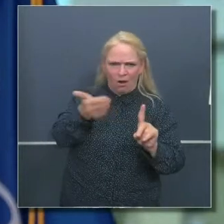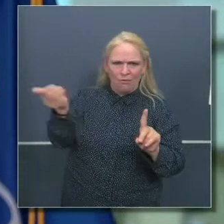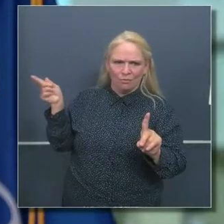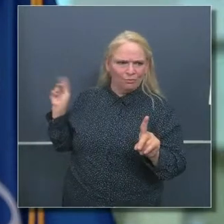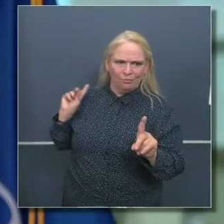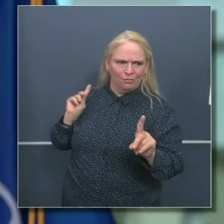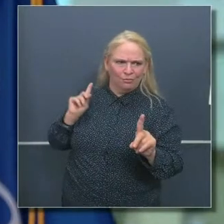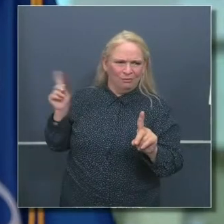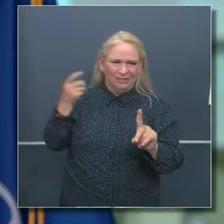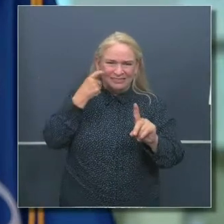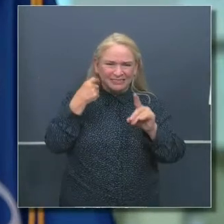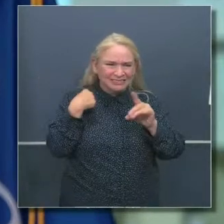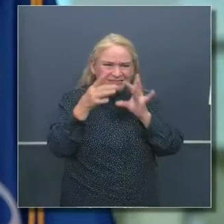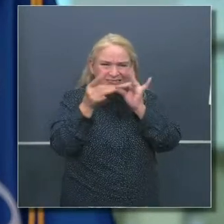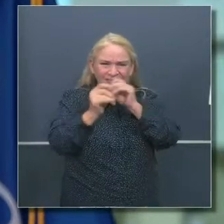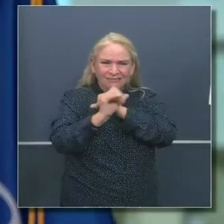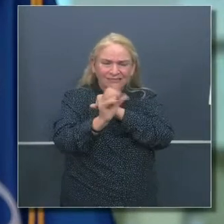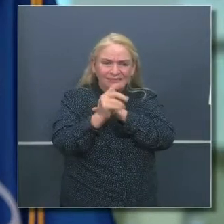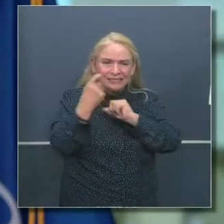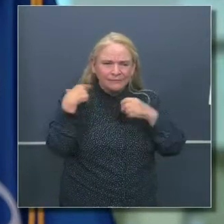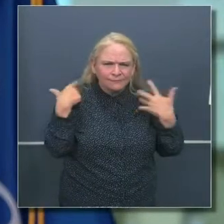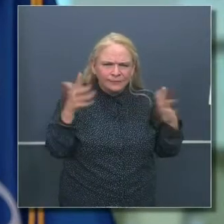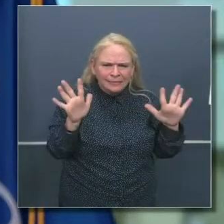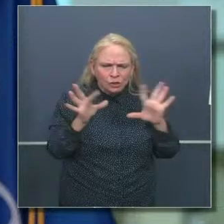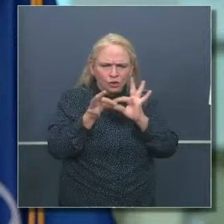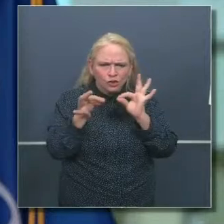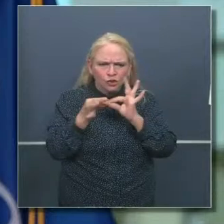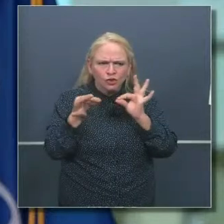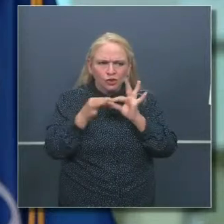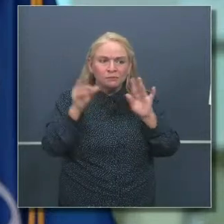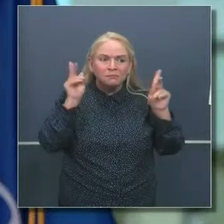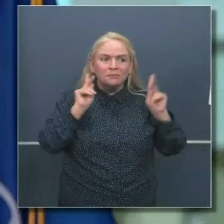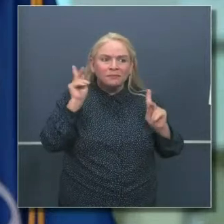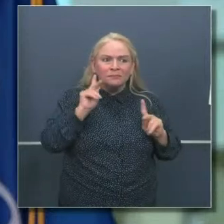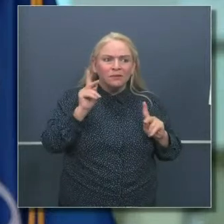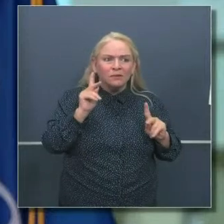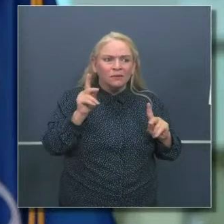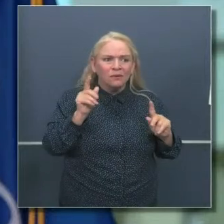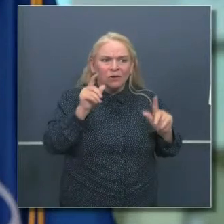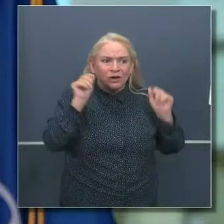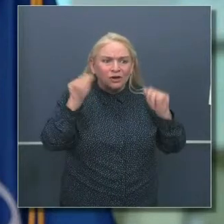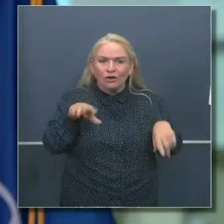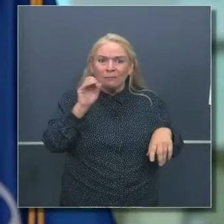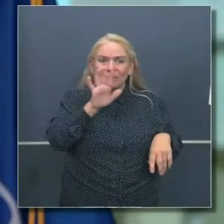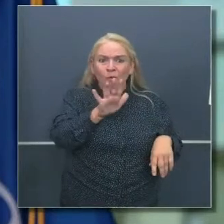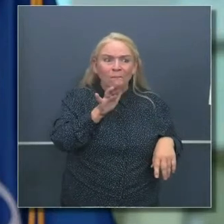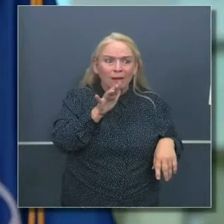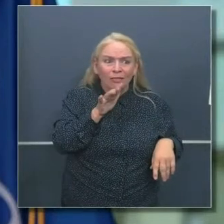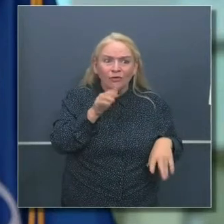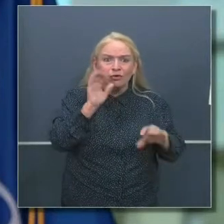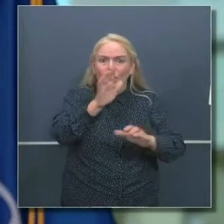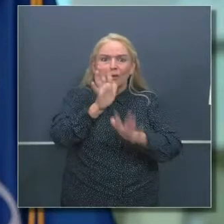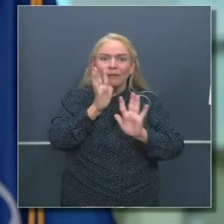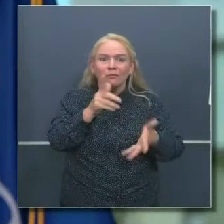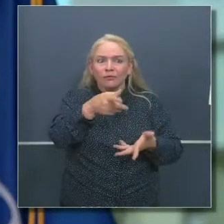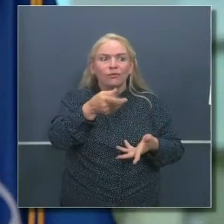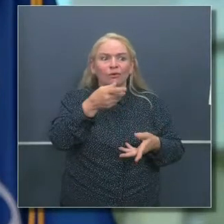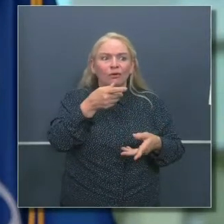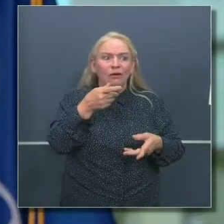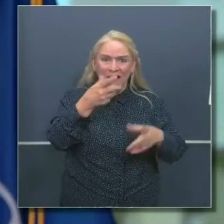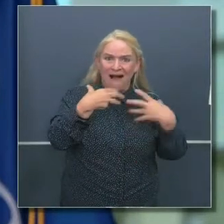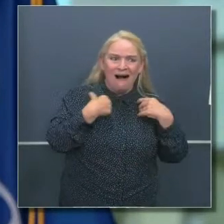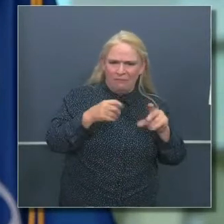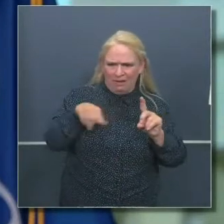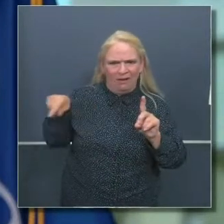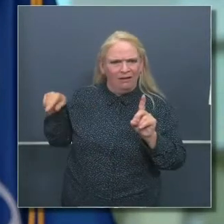of that person was holding on for her dear life. That could be your mother, could be your grandmother, could be someone you